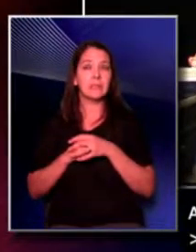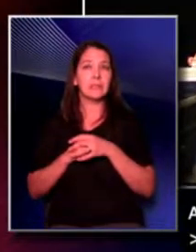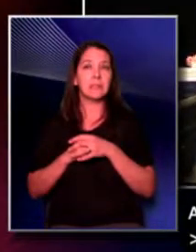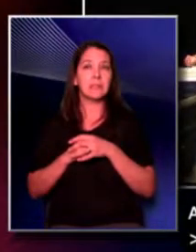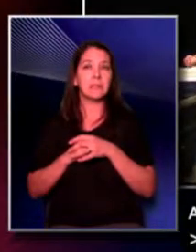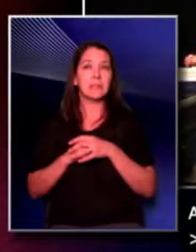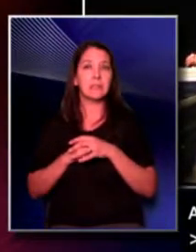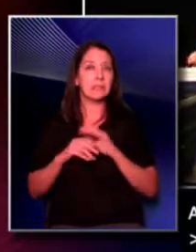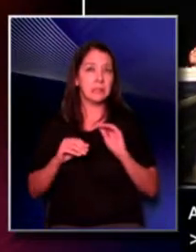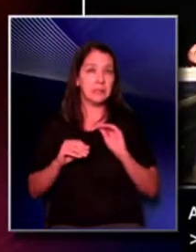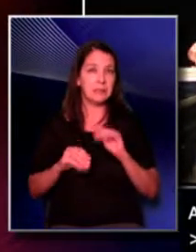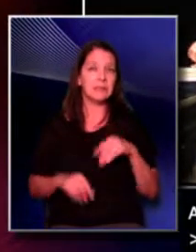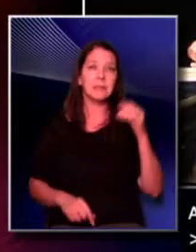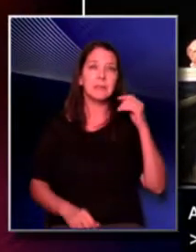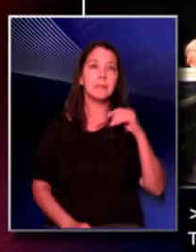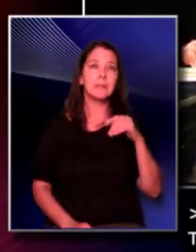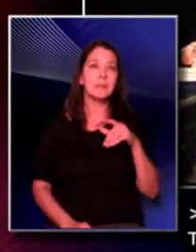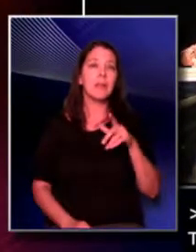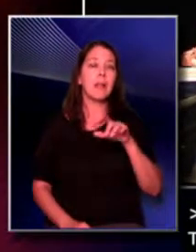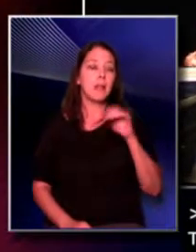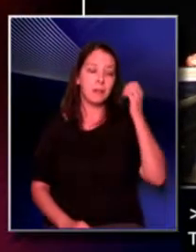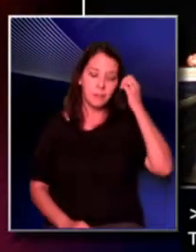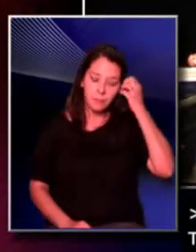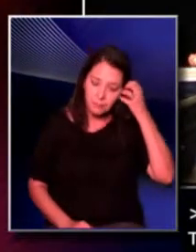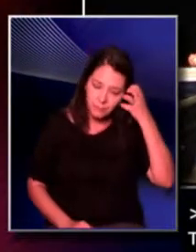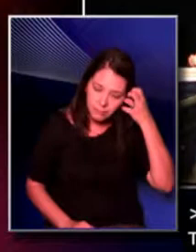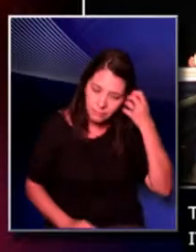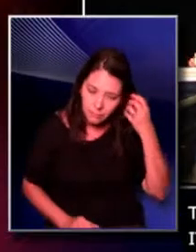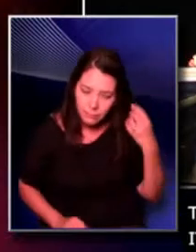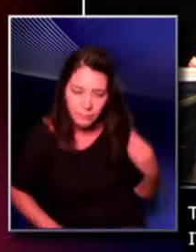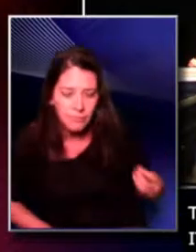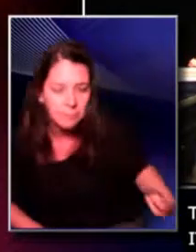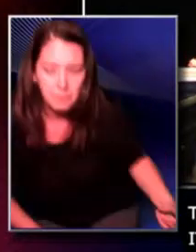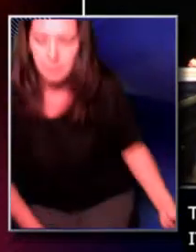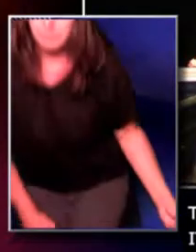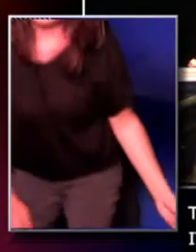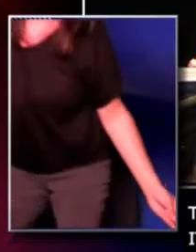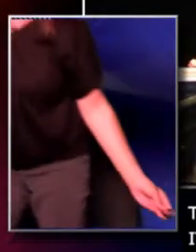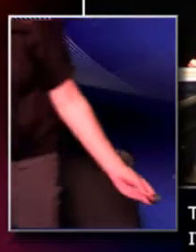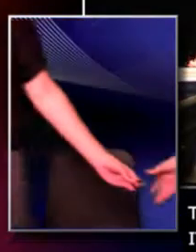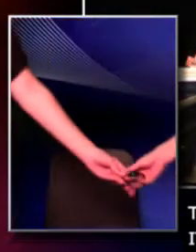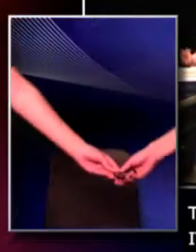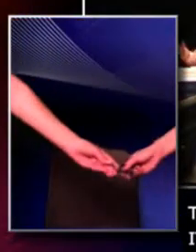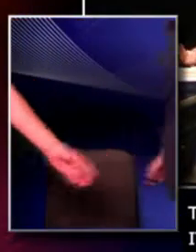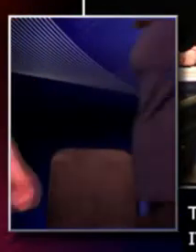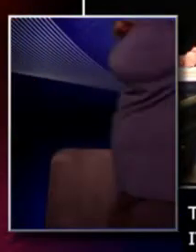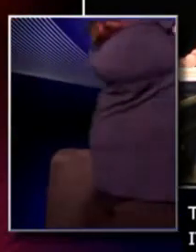passes. Item 3.01, the budget presentation by Richard.